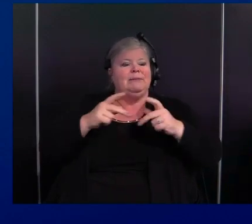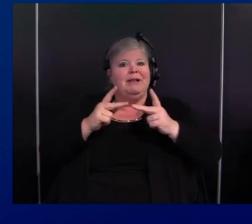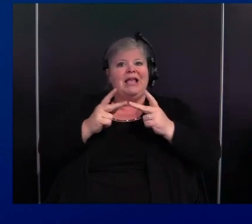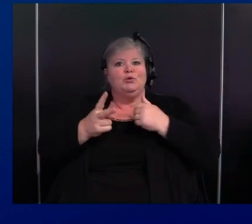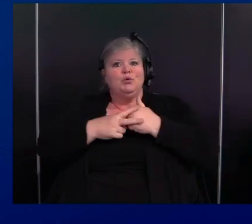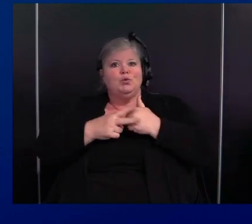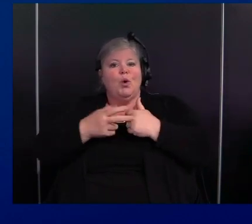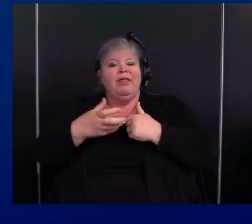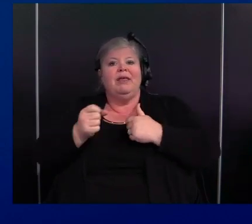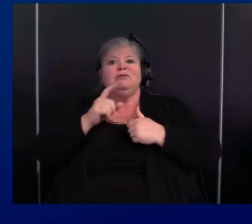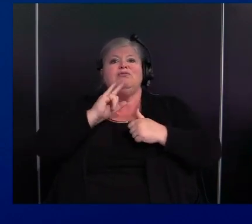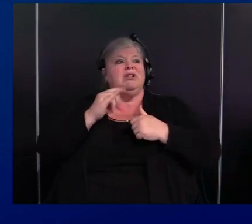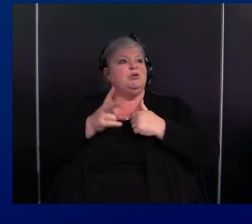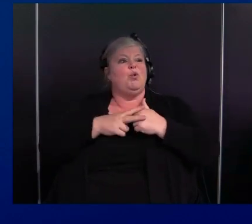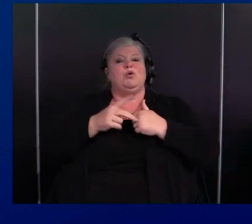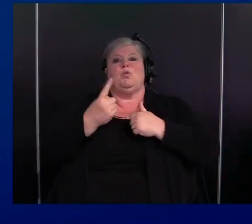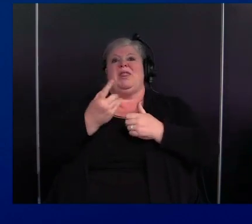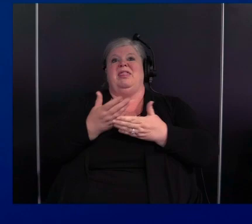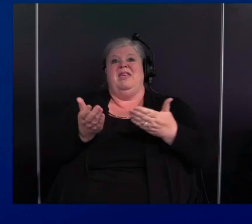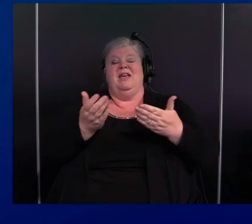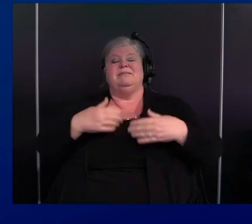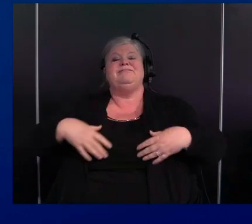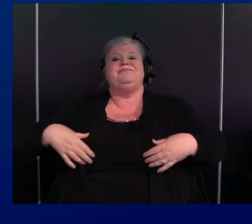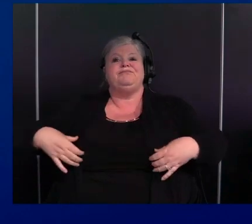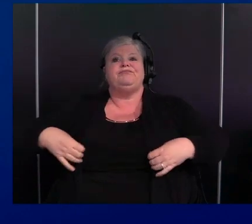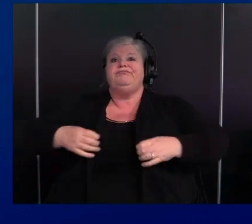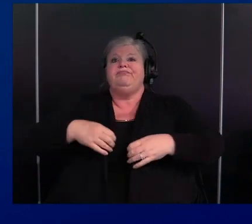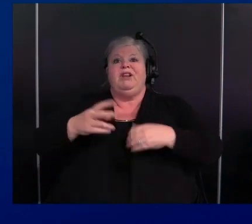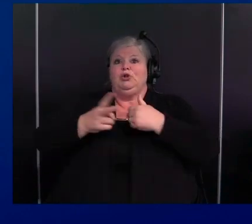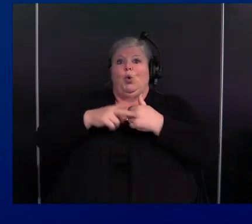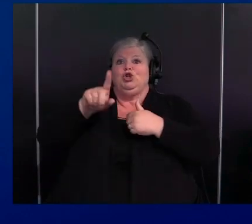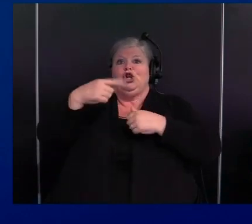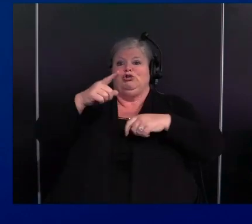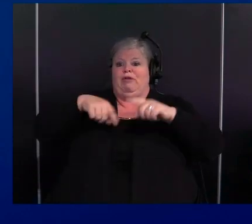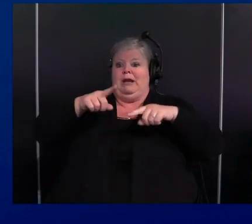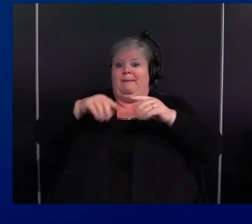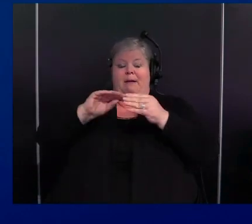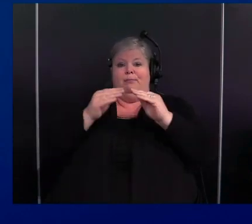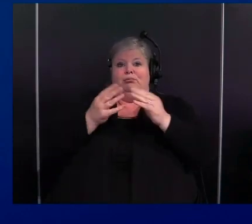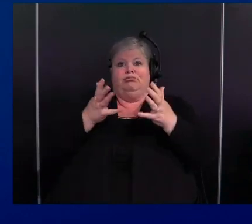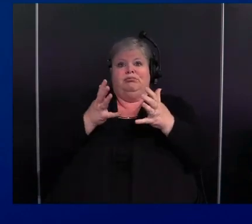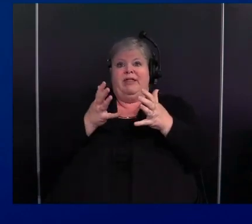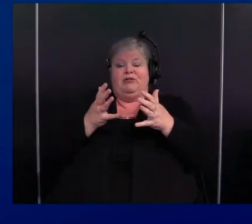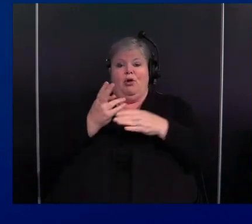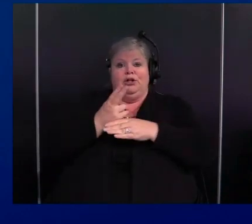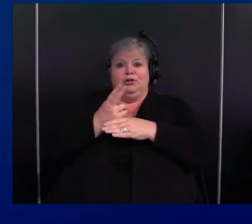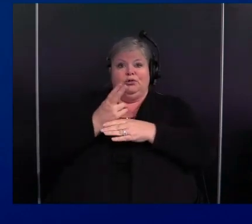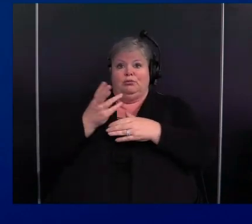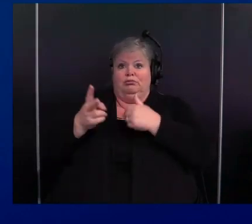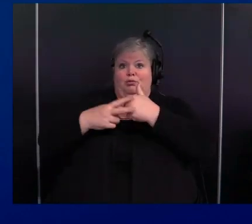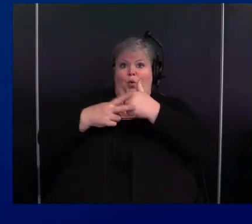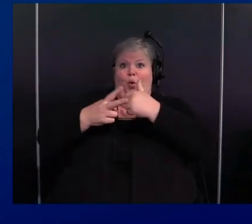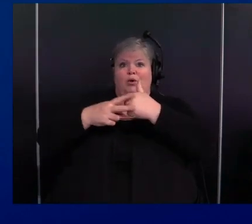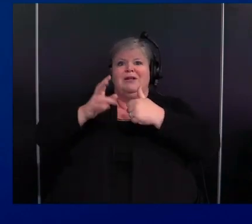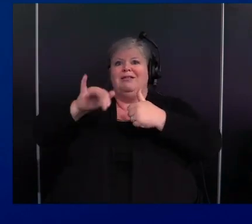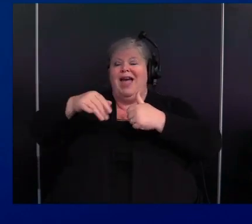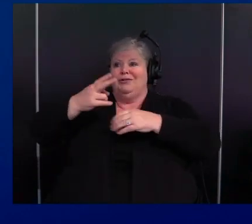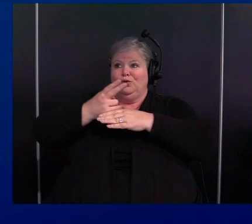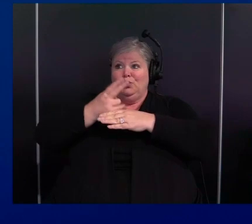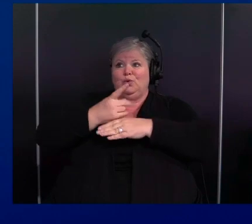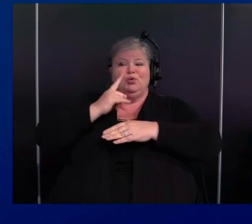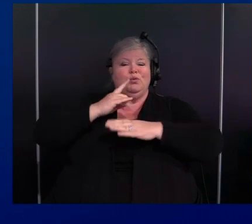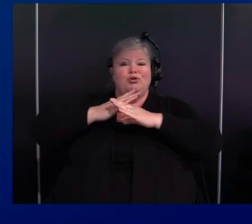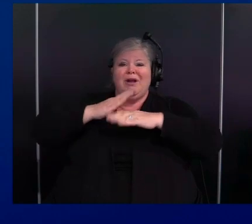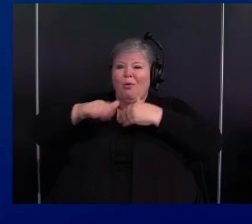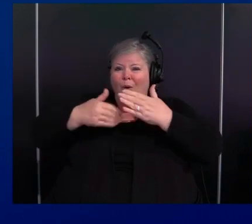It stores really just one thing, random numbers. And those random numbers are used to protect all of your data across